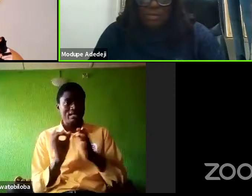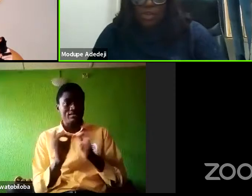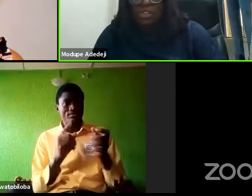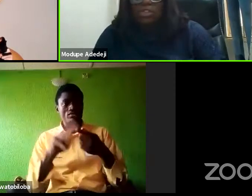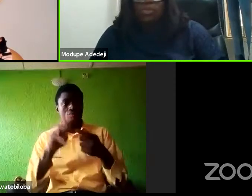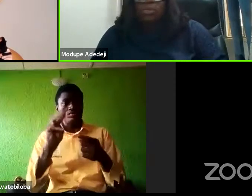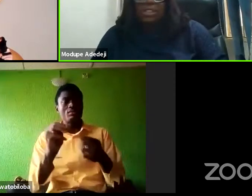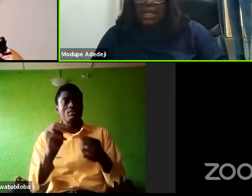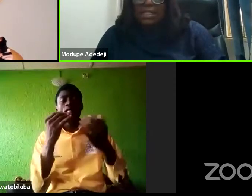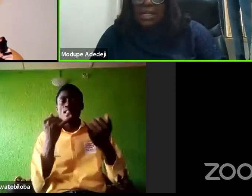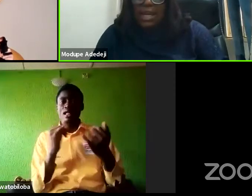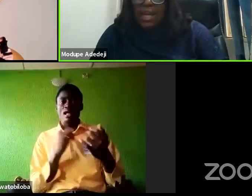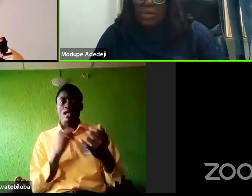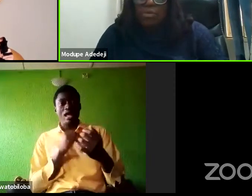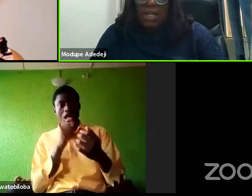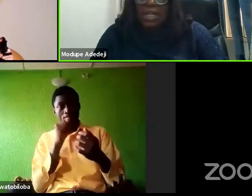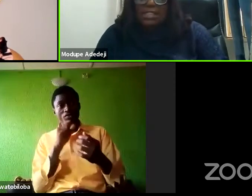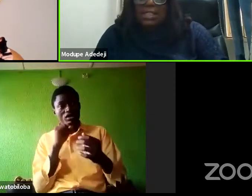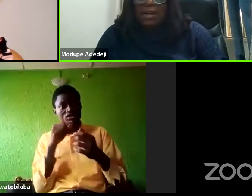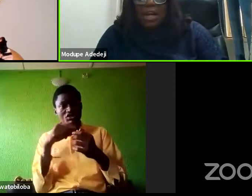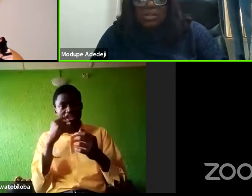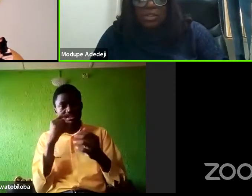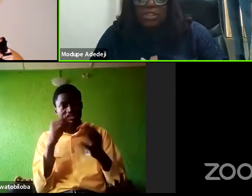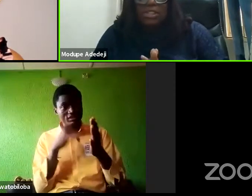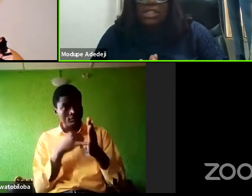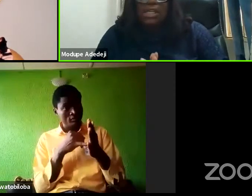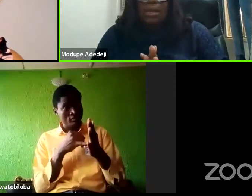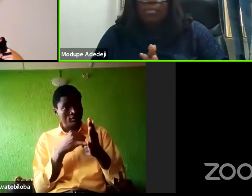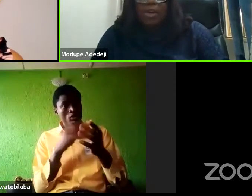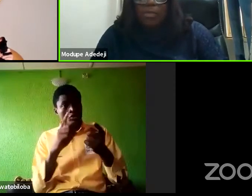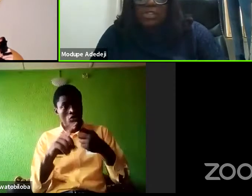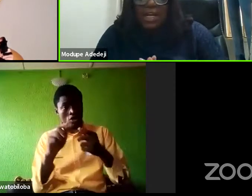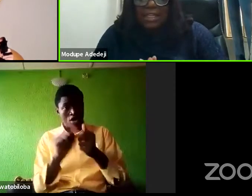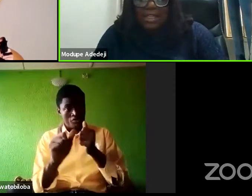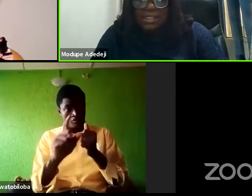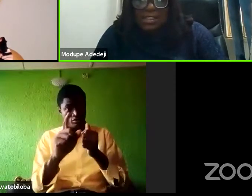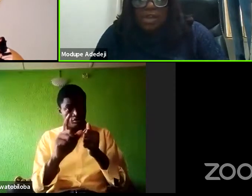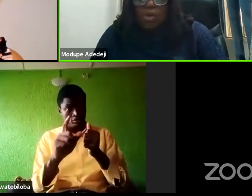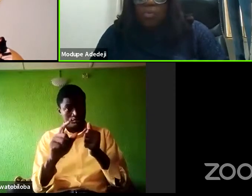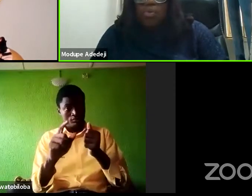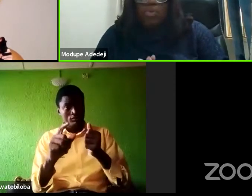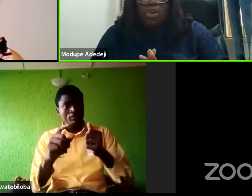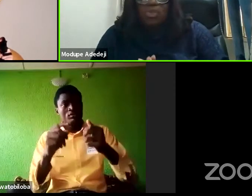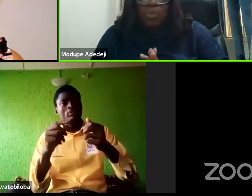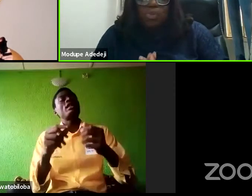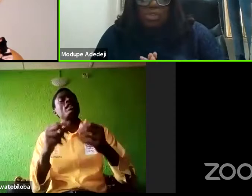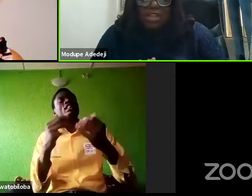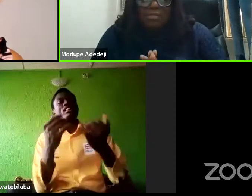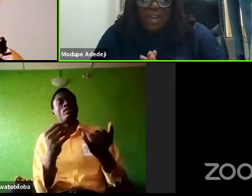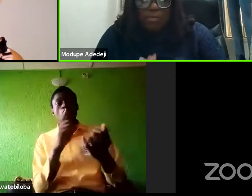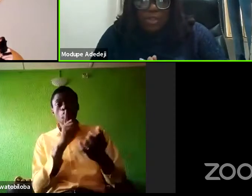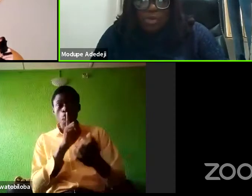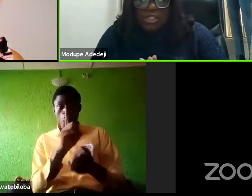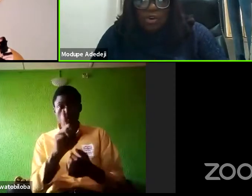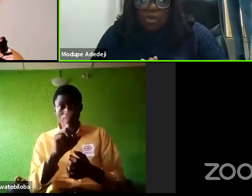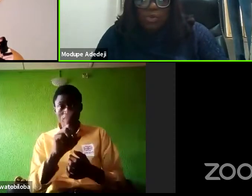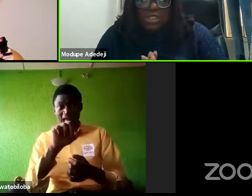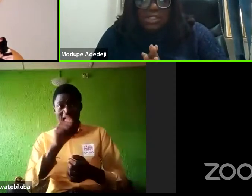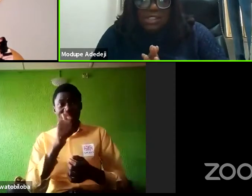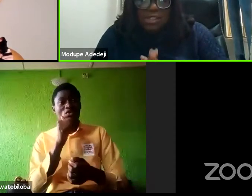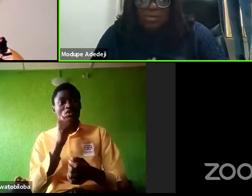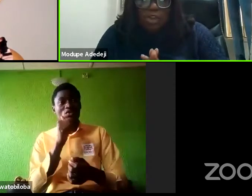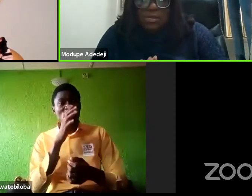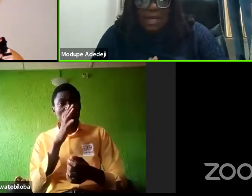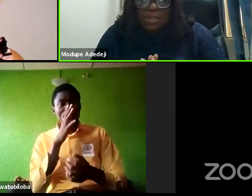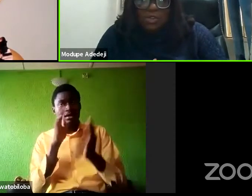categorically, because the truth is that any woman that is around the menopausal age, we will not want to think fibroid when she comes